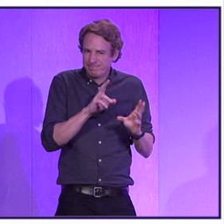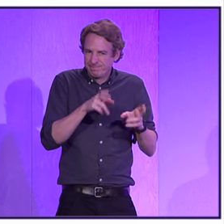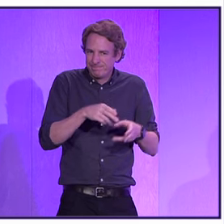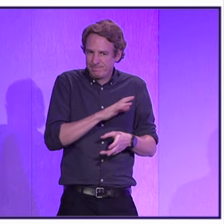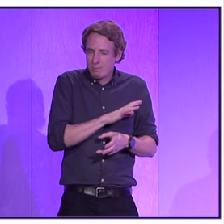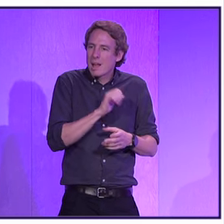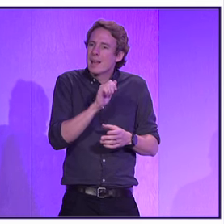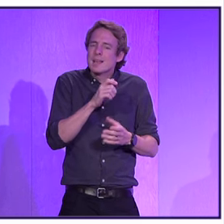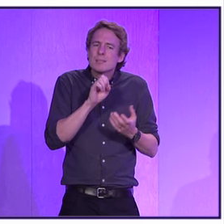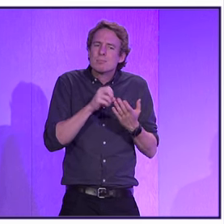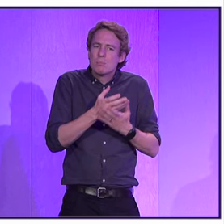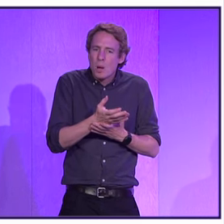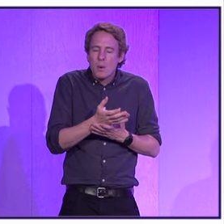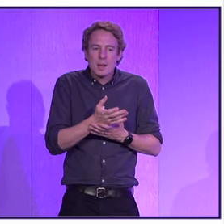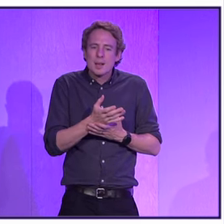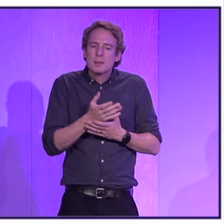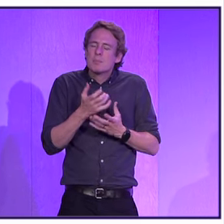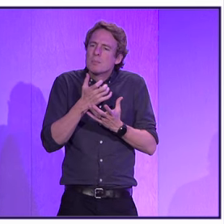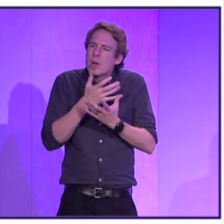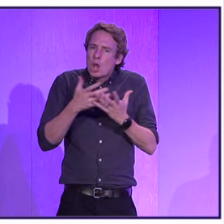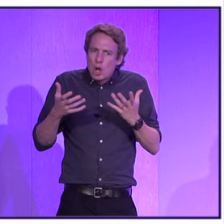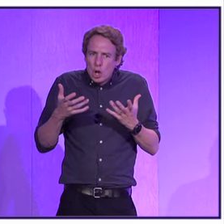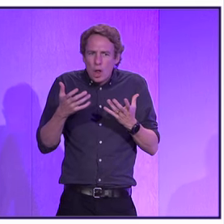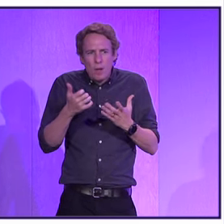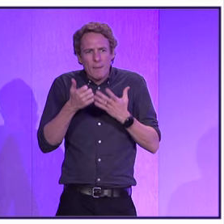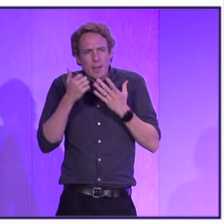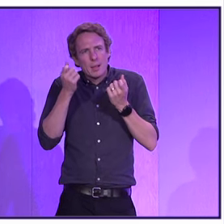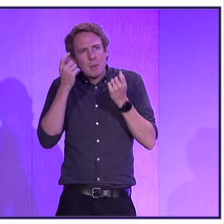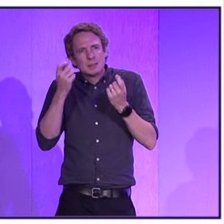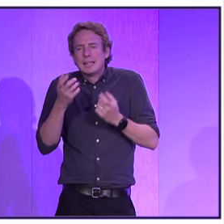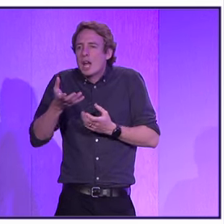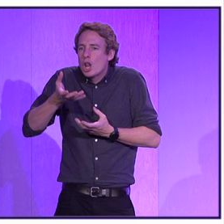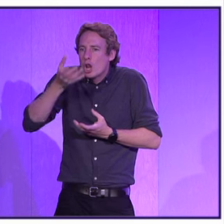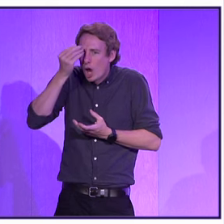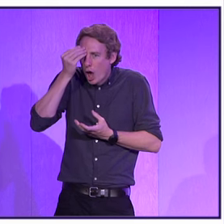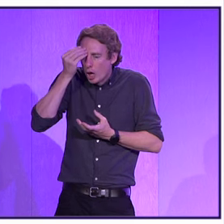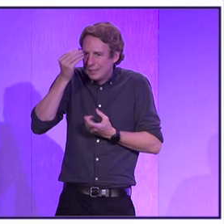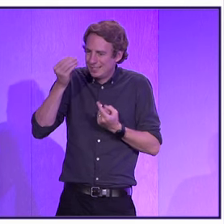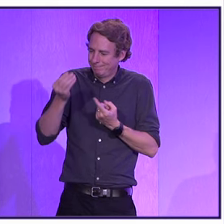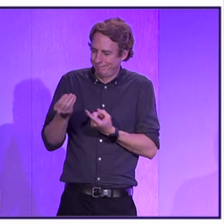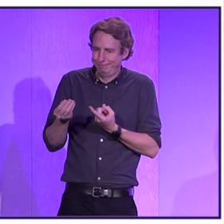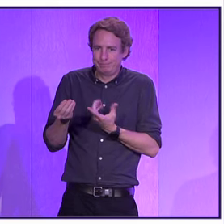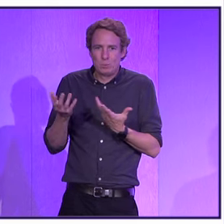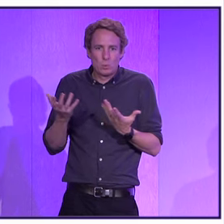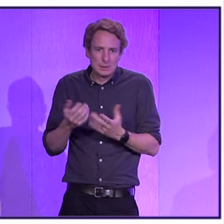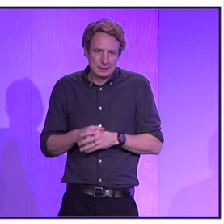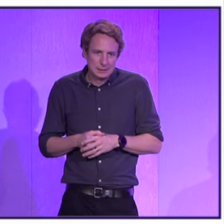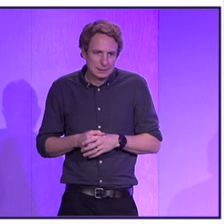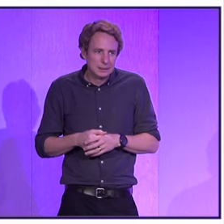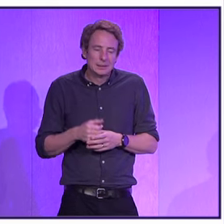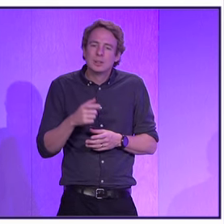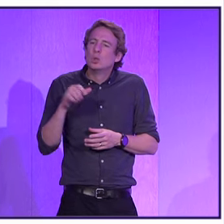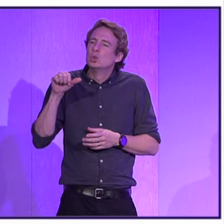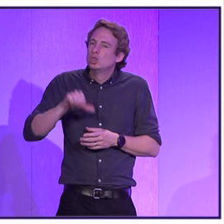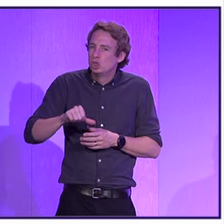Zephaniah tell us, I think, a lot about what learning is or should be, in essence.